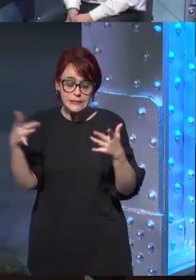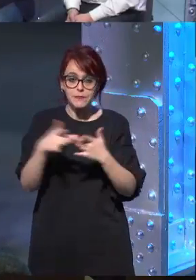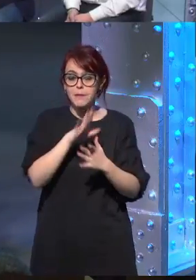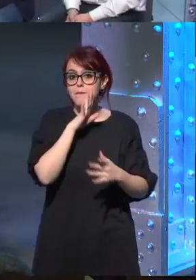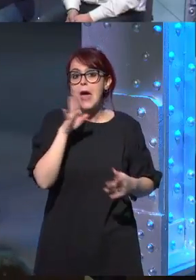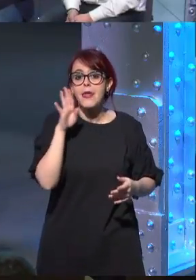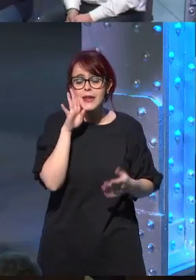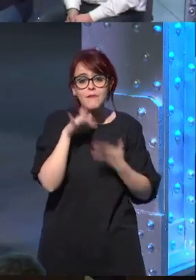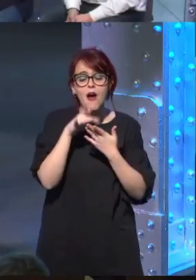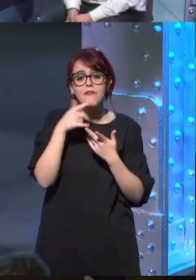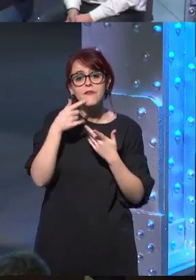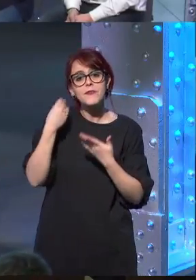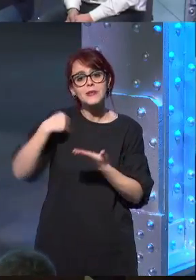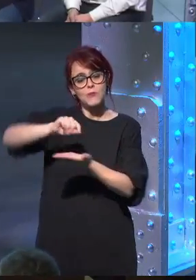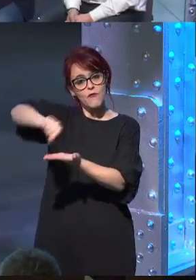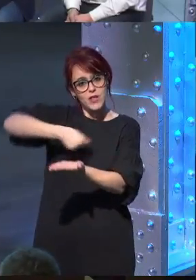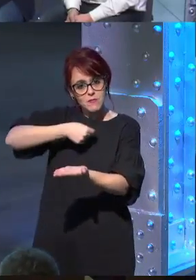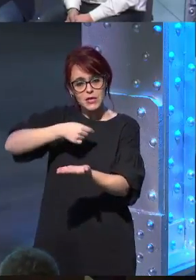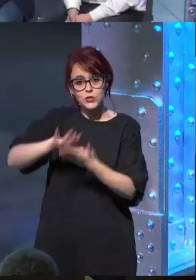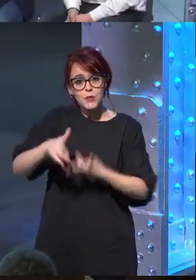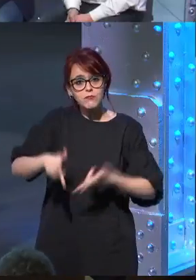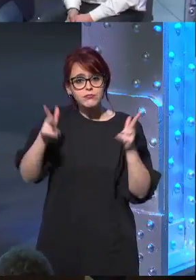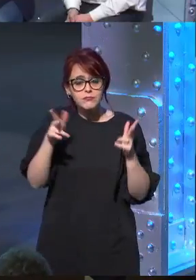upload pictures. Well, my mother signed